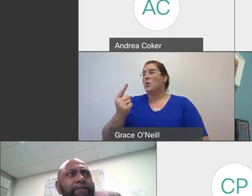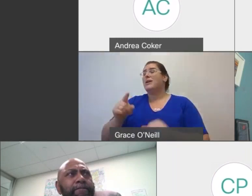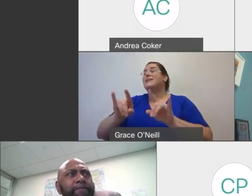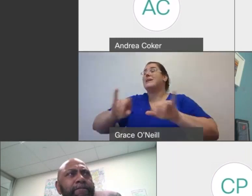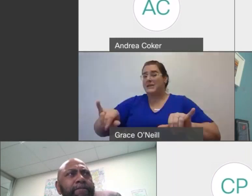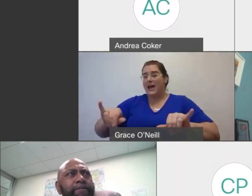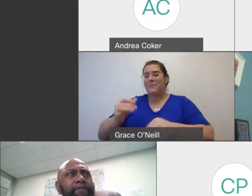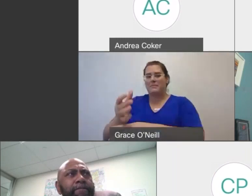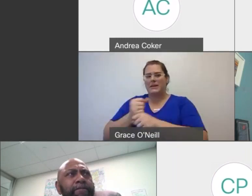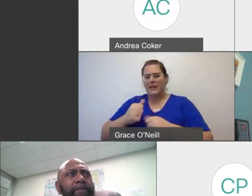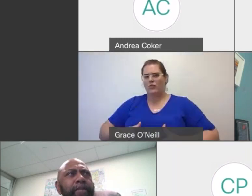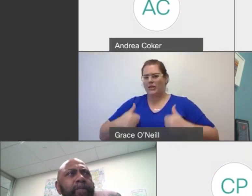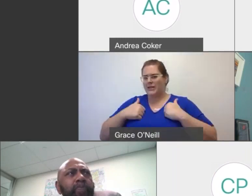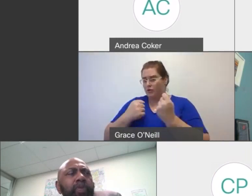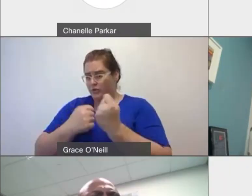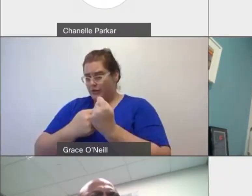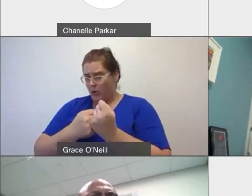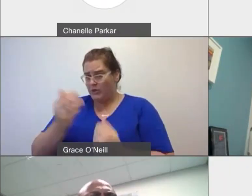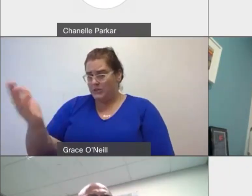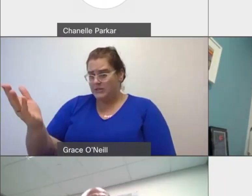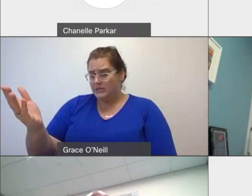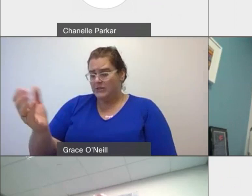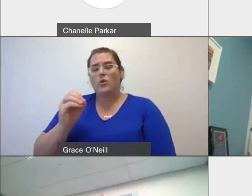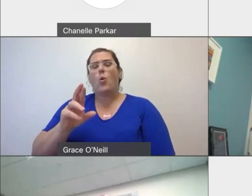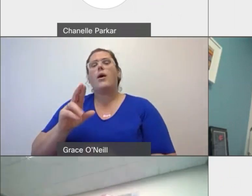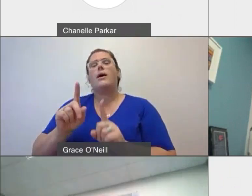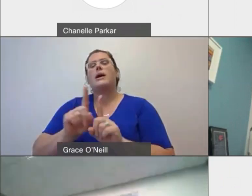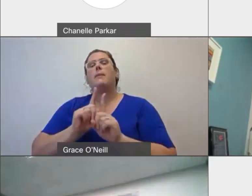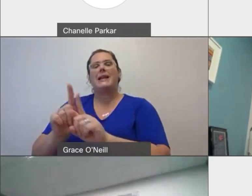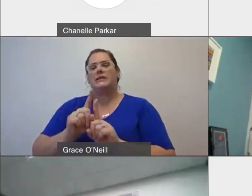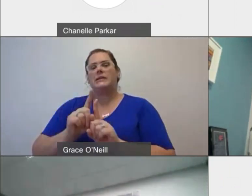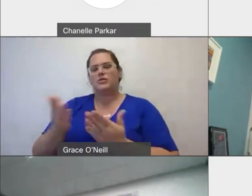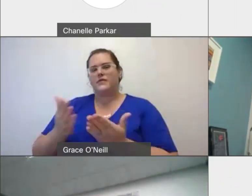getting residential supports or companion.